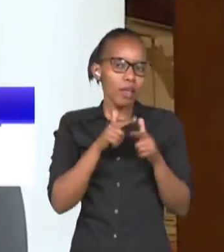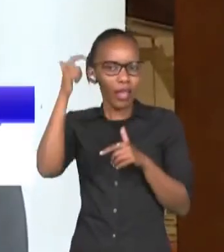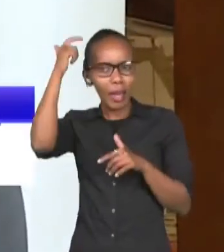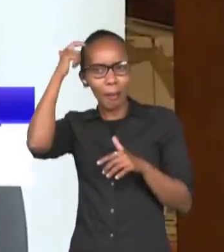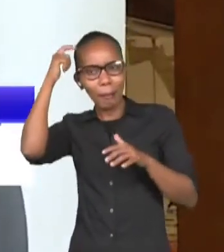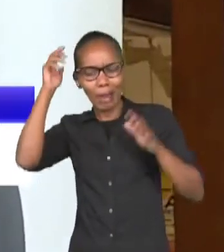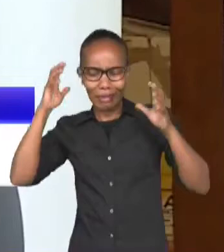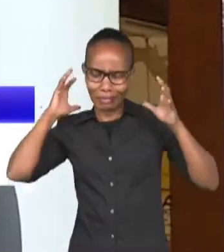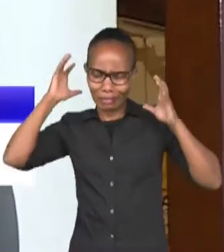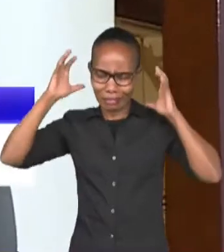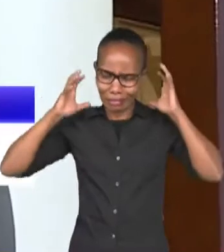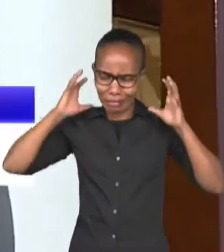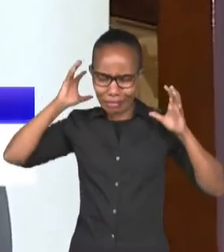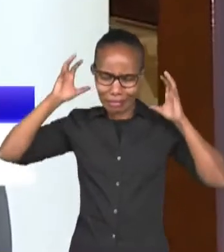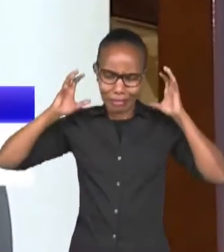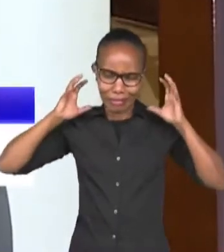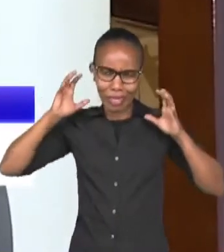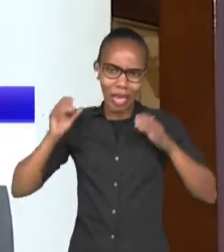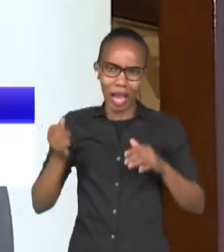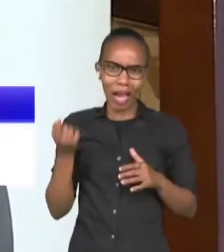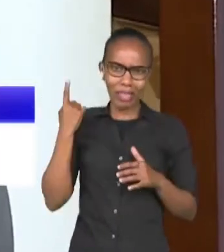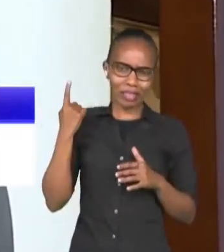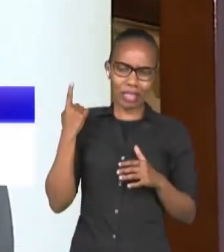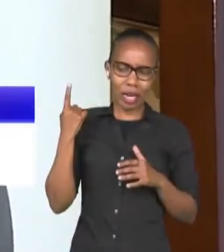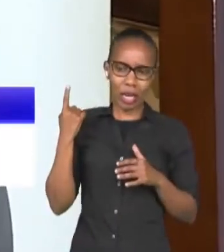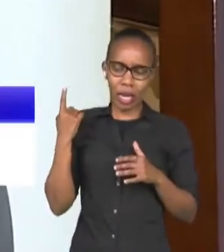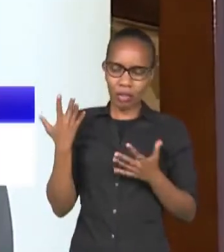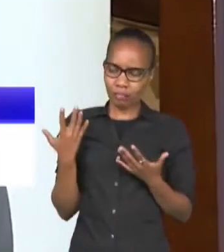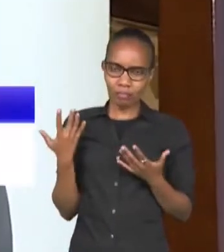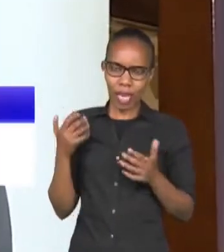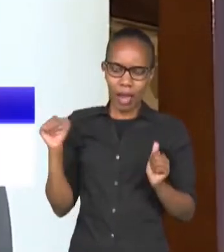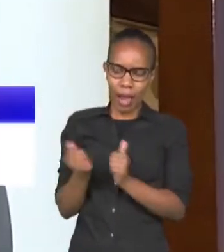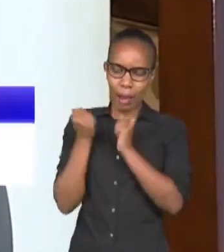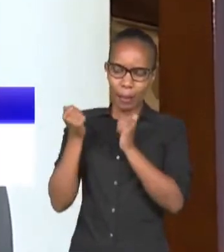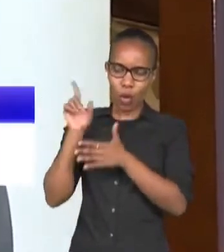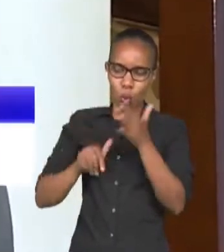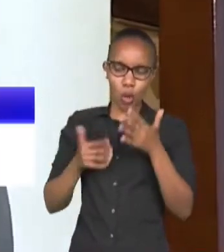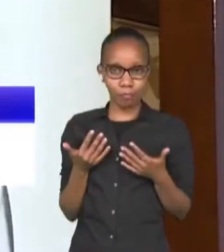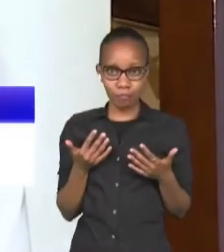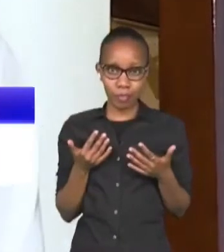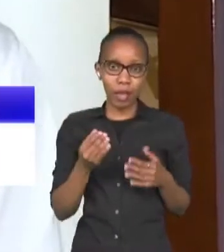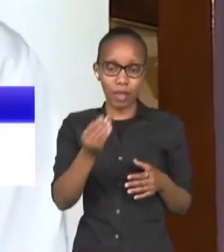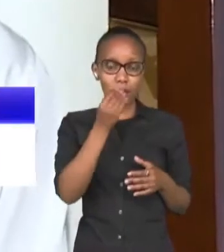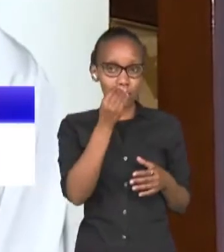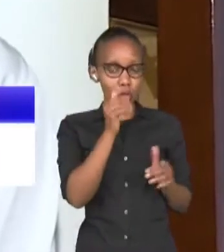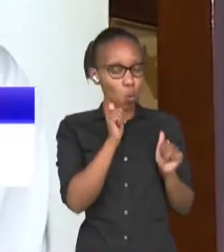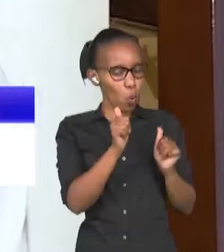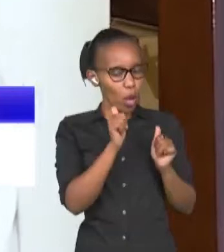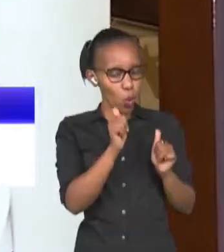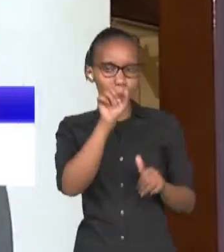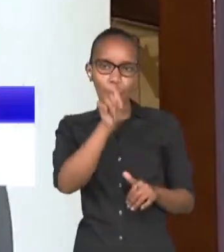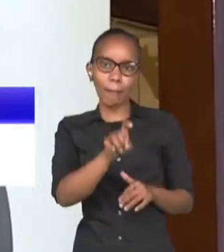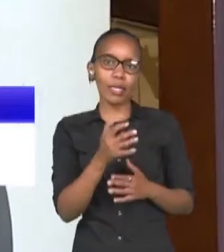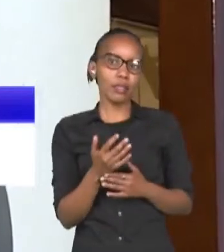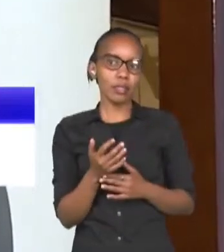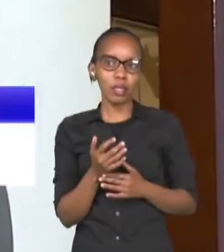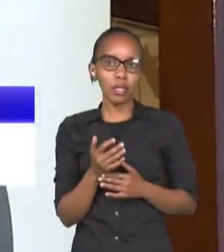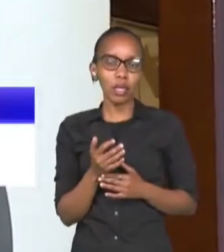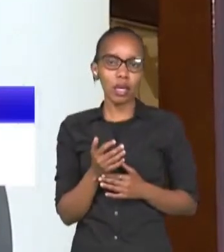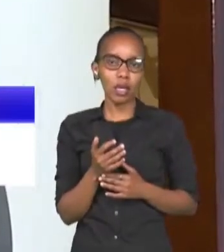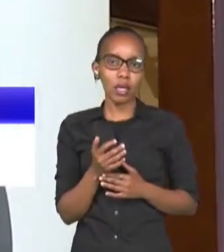they need to understand what is happening to them and why. They need to understand the role of that. And even most difficult